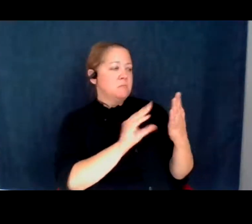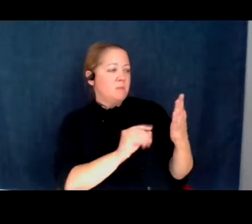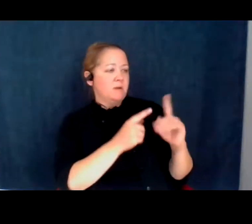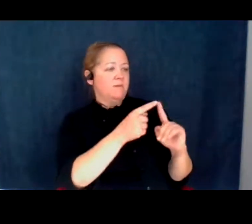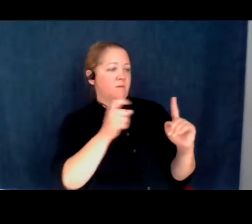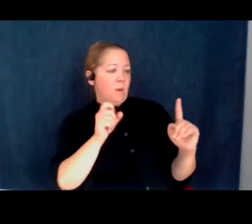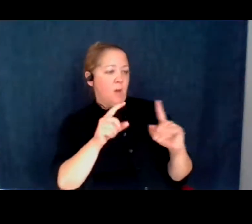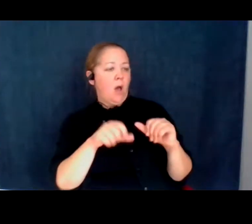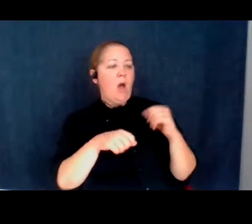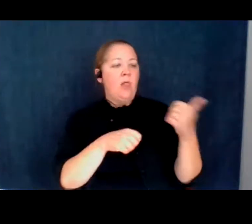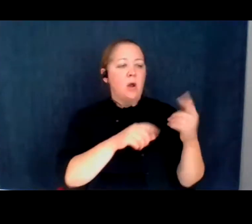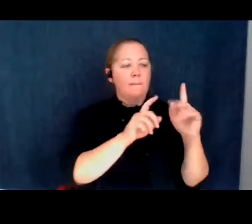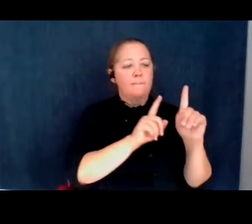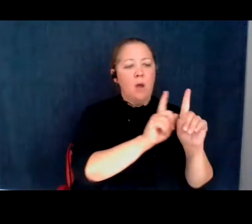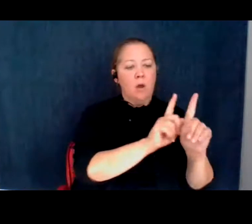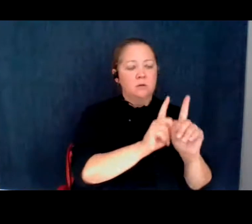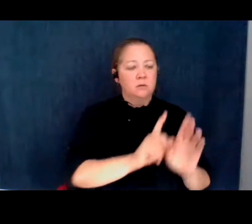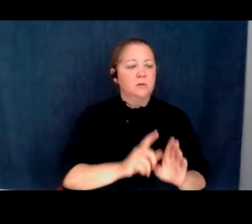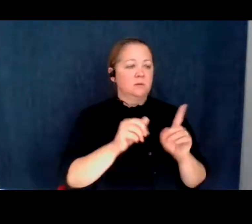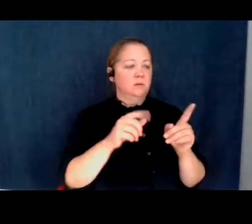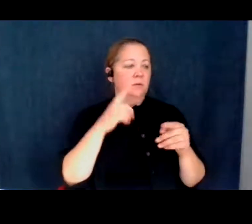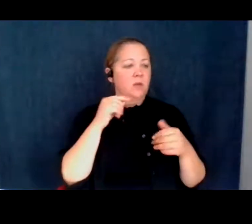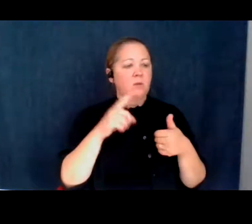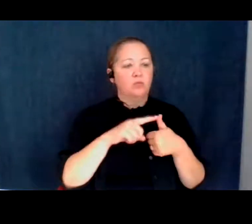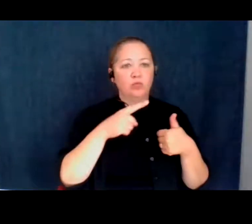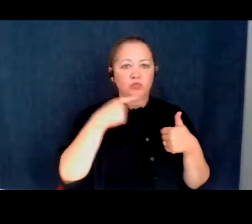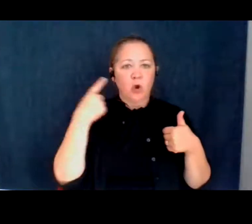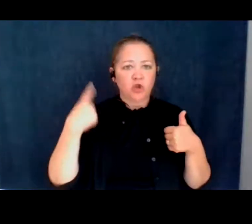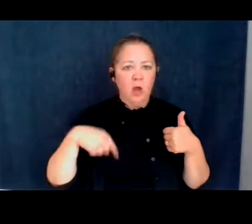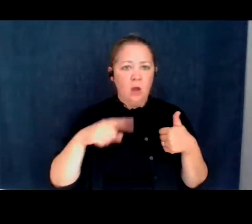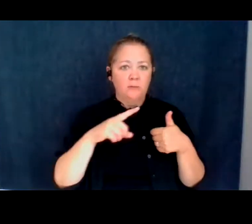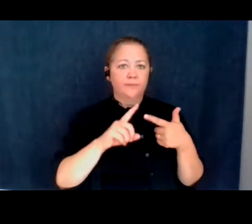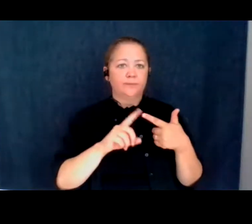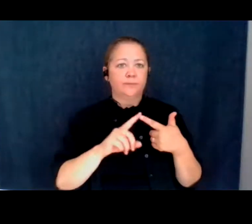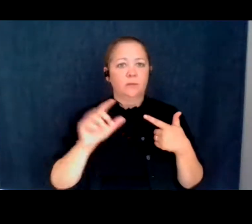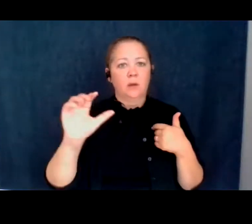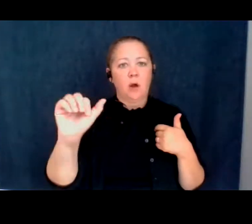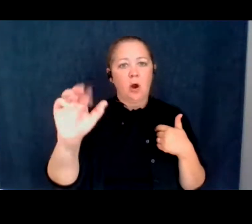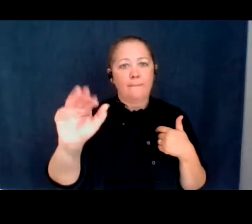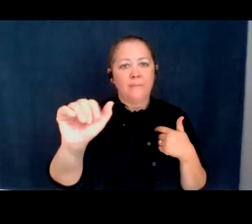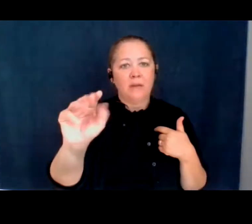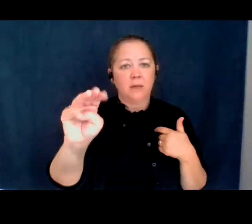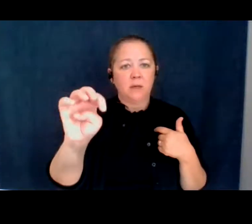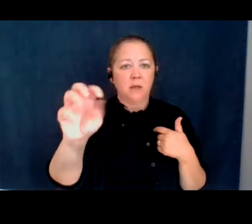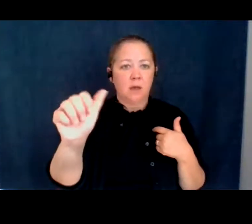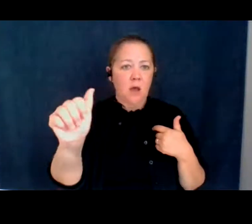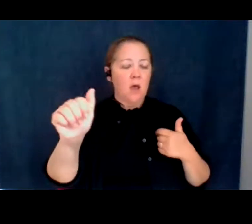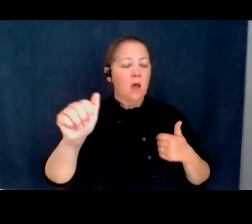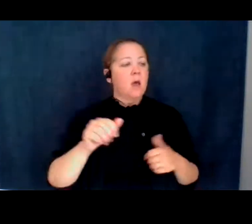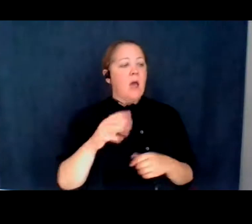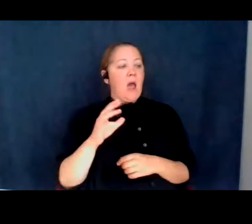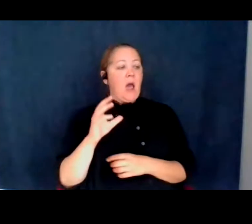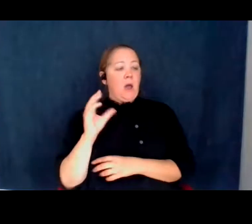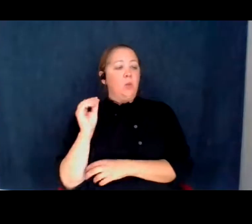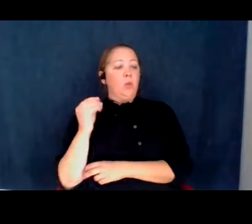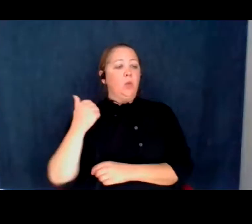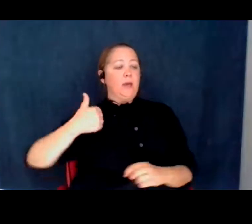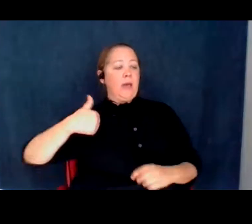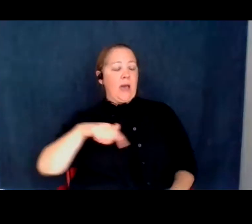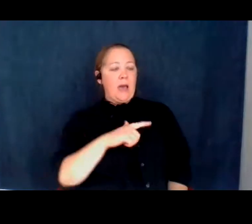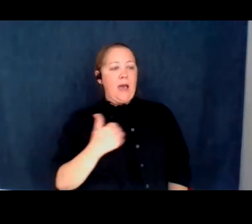I believe Armenia and a few other countries. And we've had alumni with disabilities participate in those programs as well. So